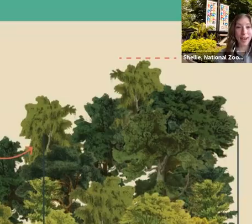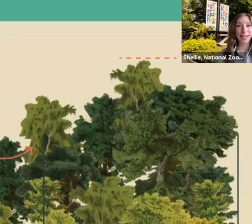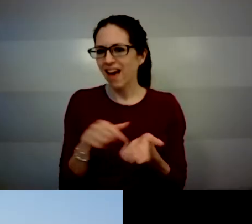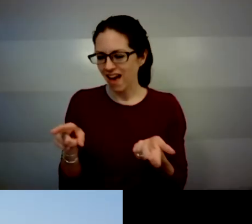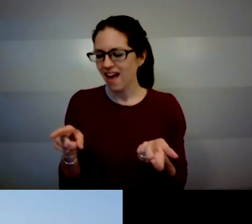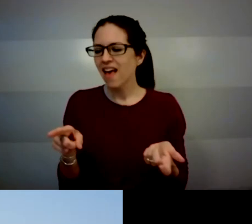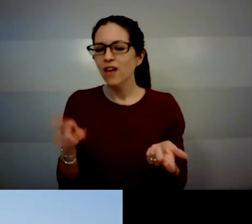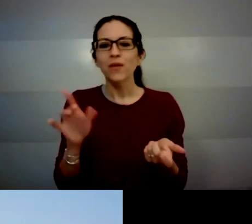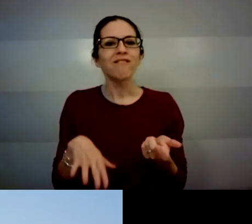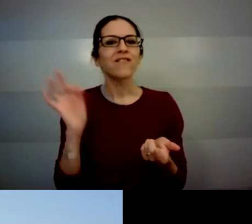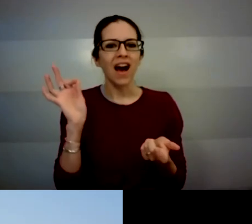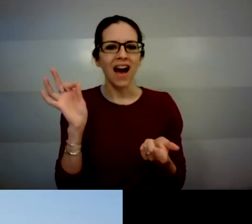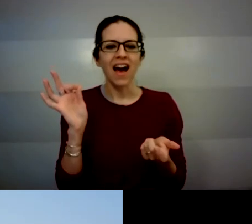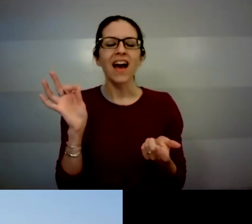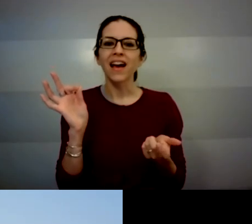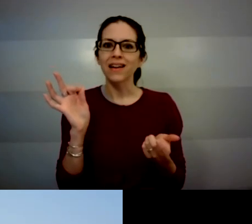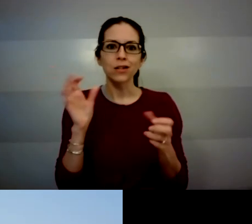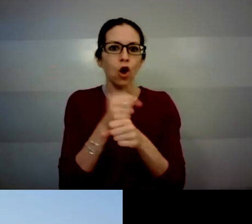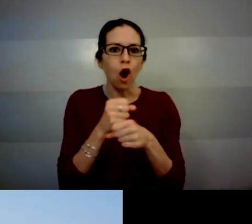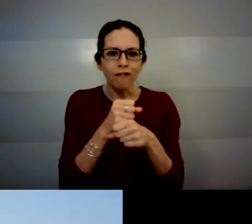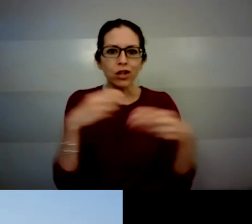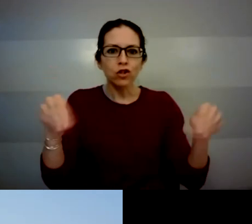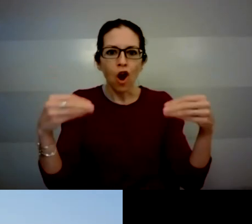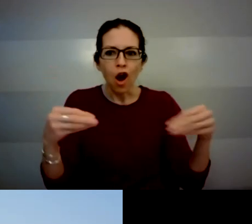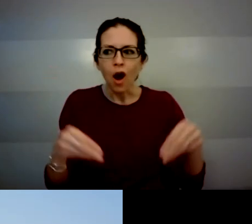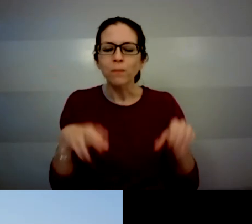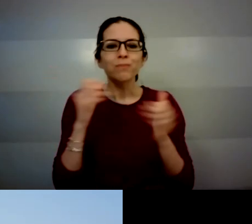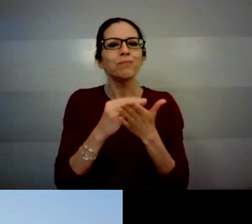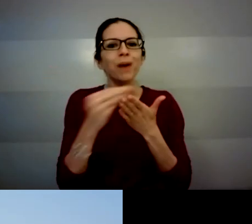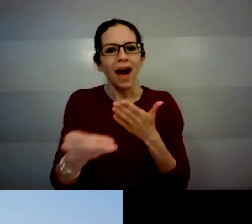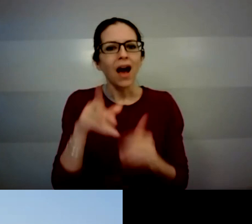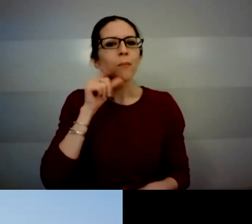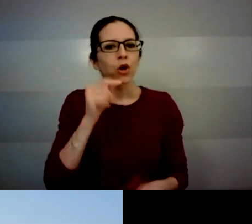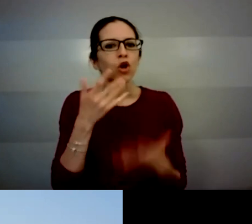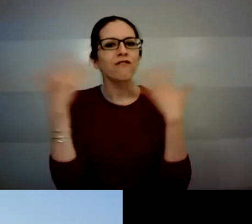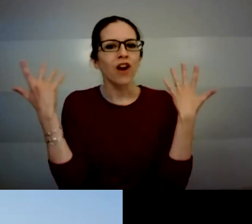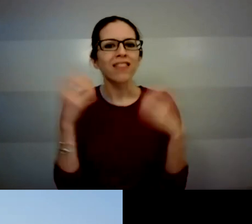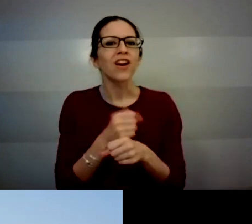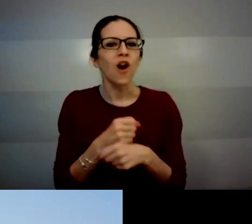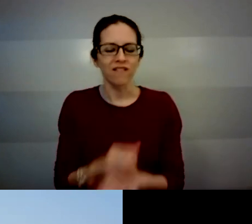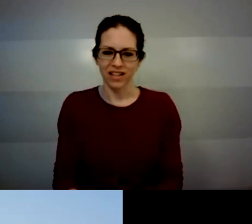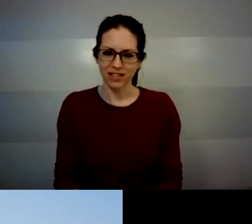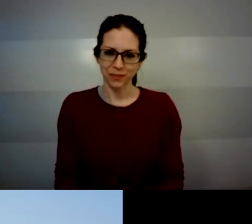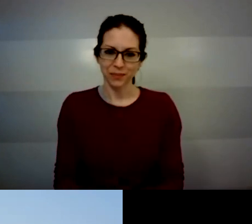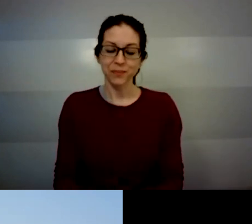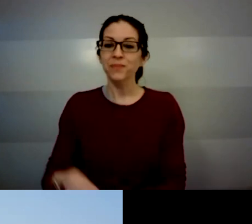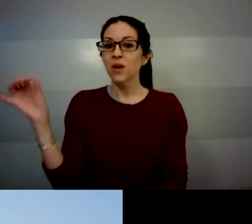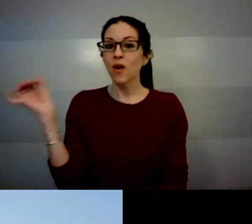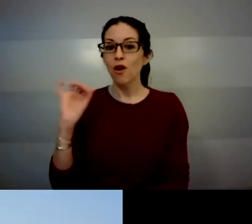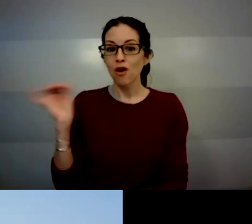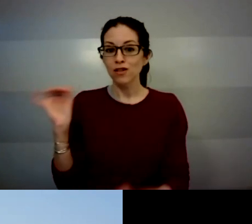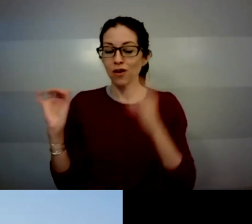can find roasters or coffee shops near you that do sell bird-friendly coffee. And additionally, in